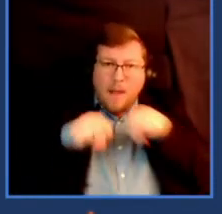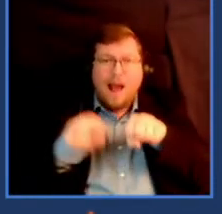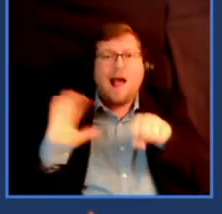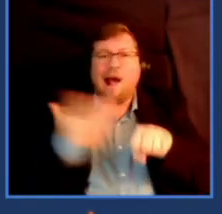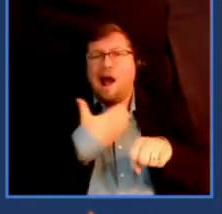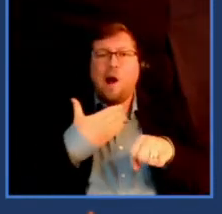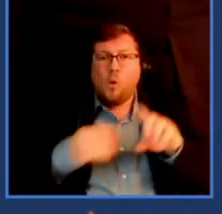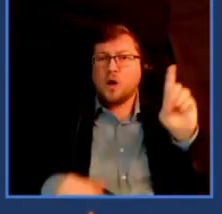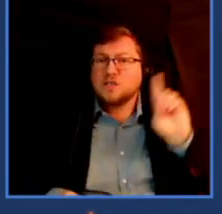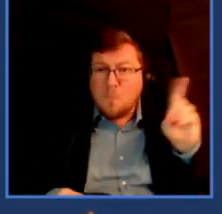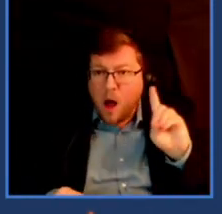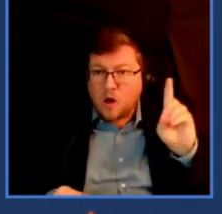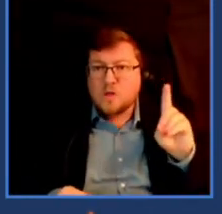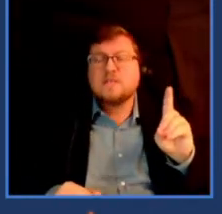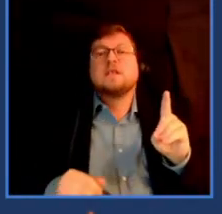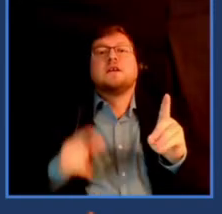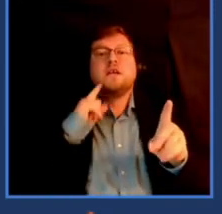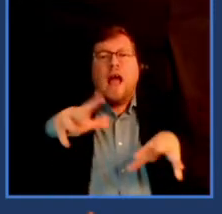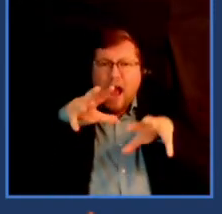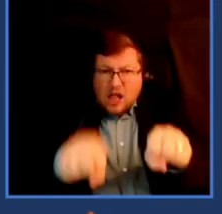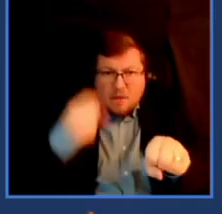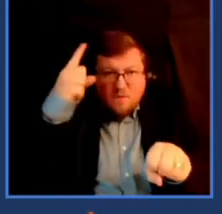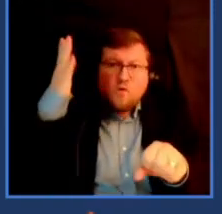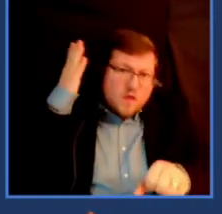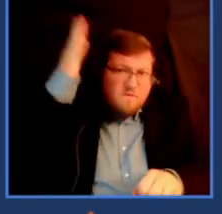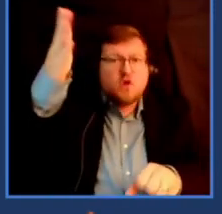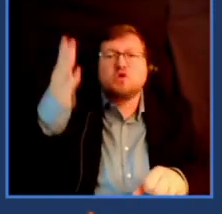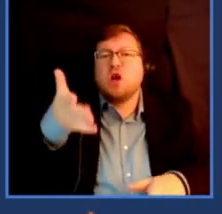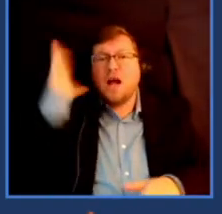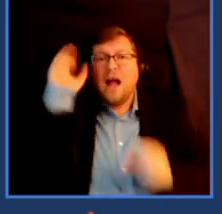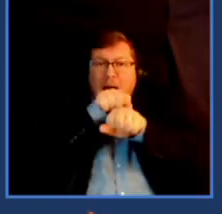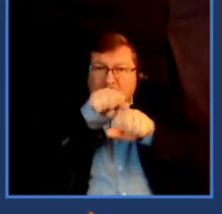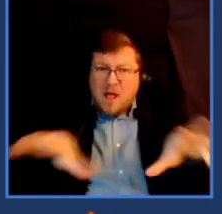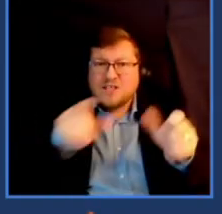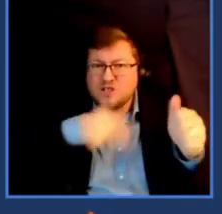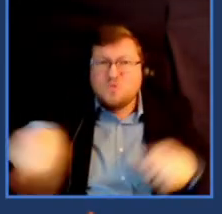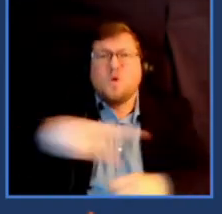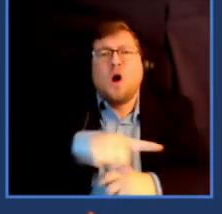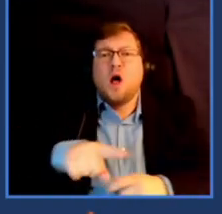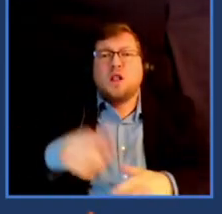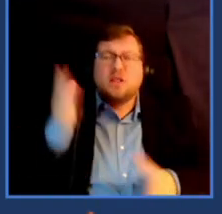future for all of our children. God bless you. Let's win the future.